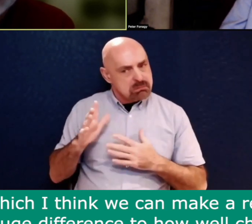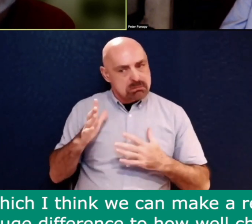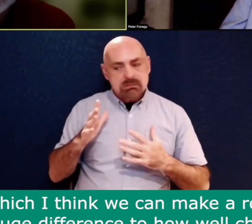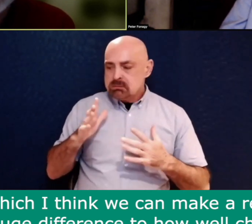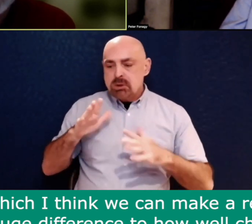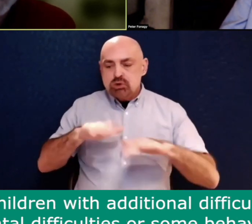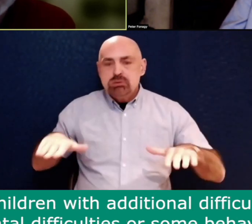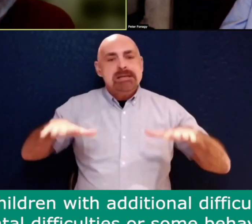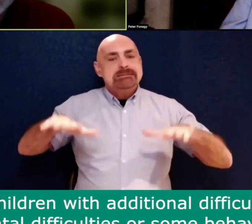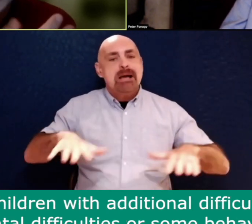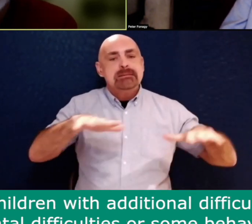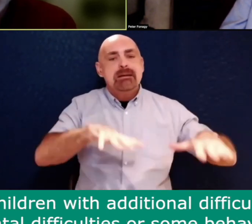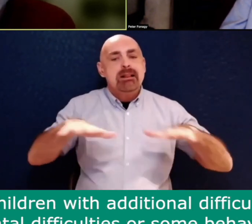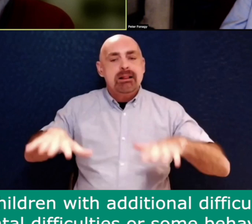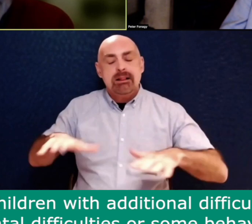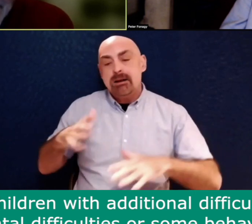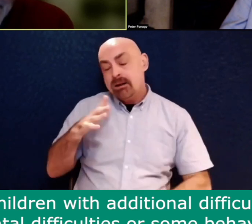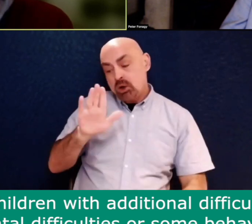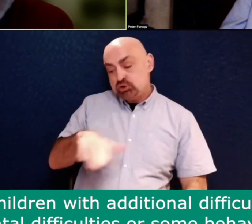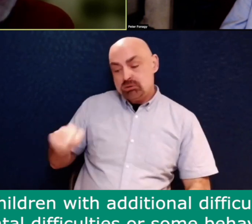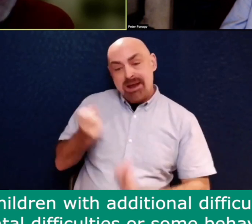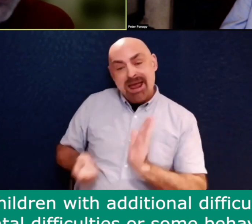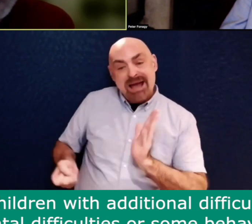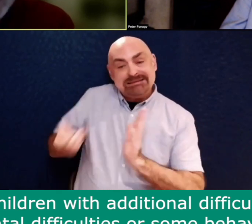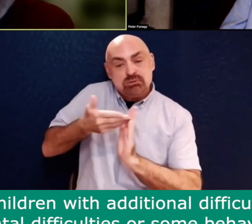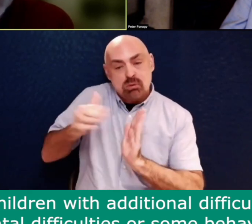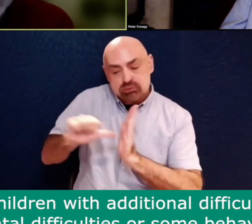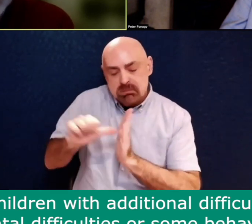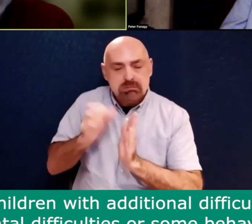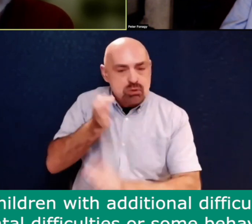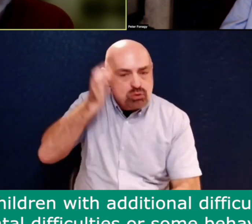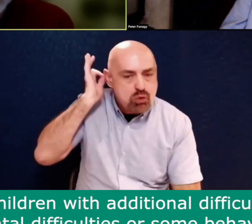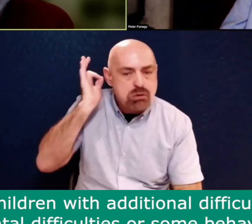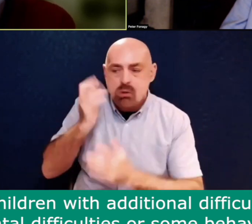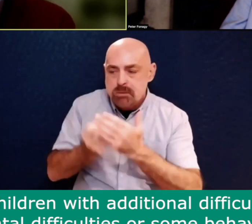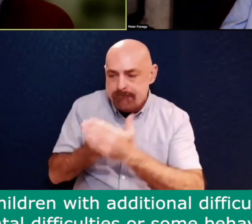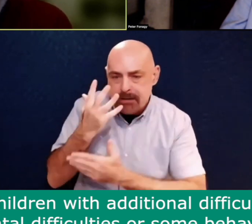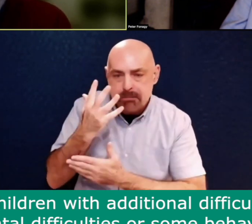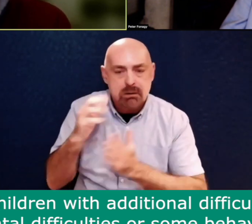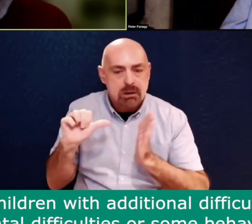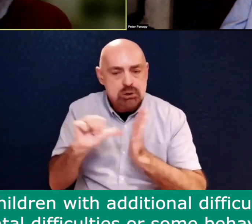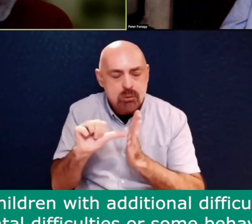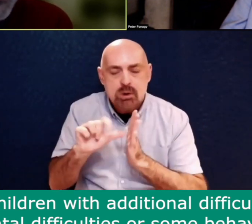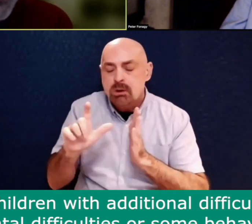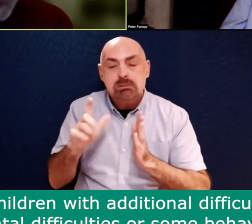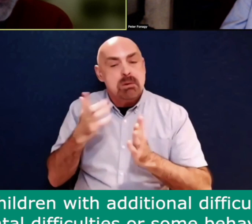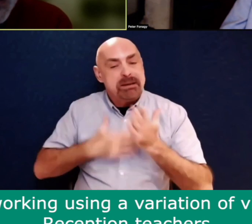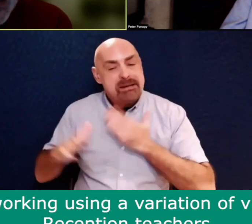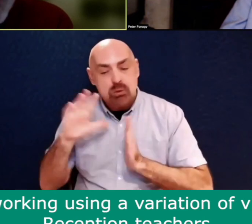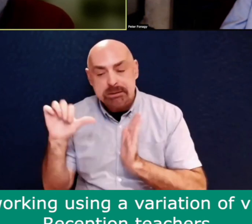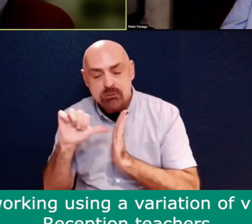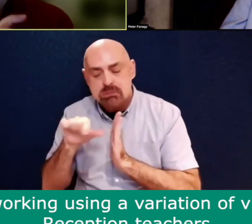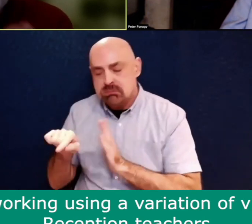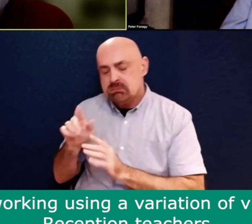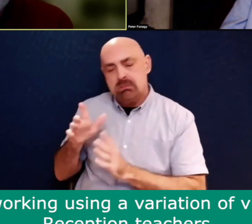children settle into school, particularly children with additional difficulties, perhaps neurodevelopmental difficulties or some behavioural difficulties.